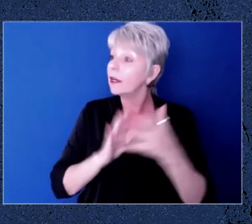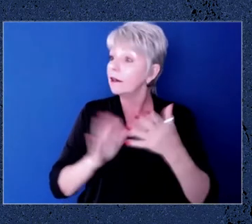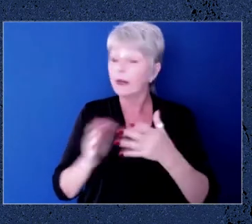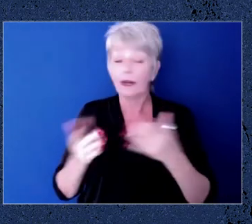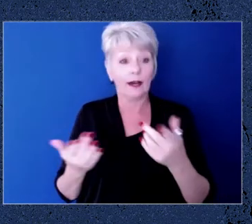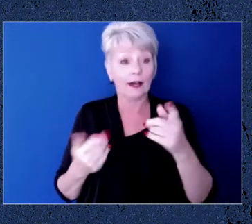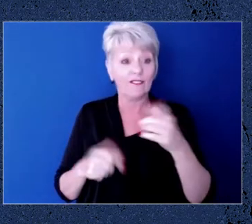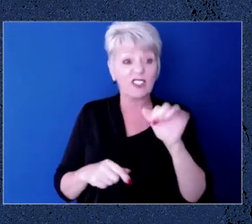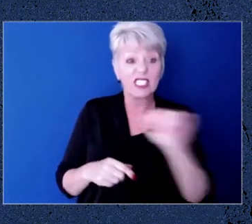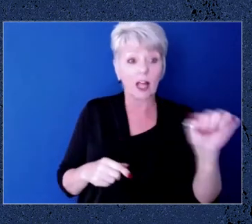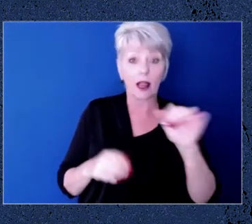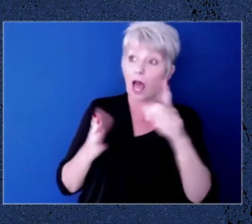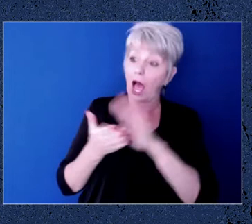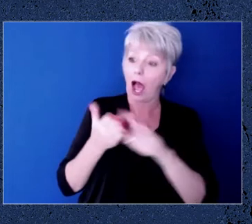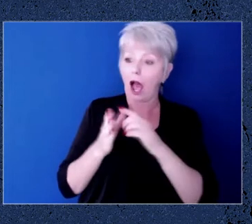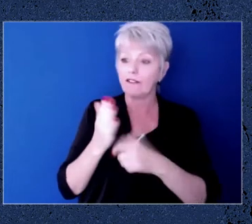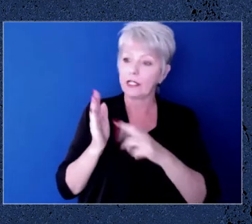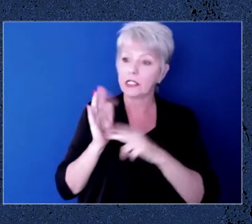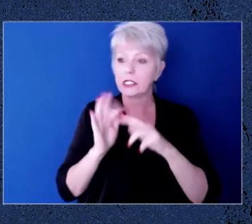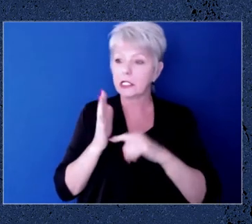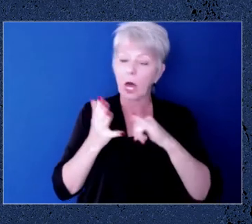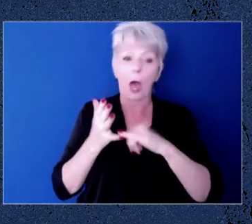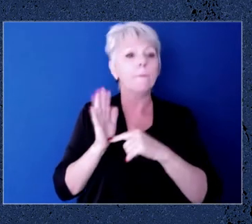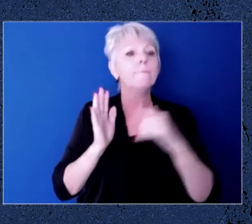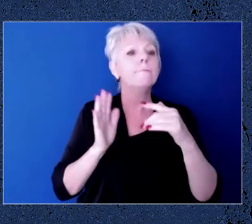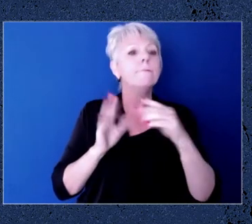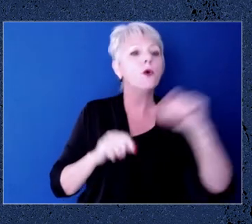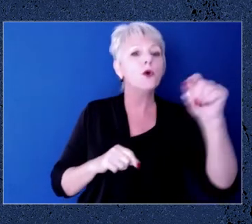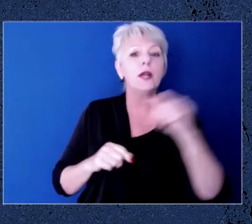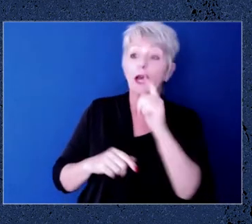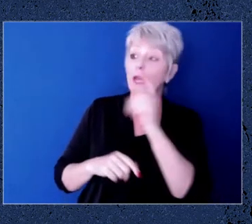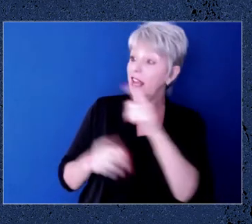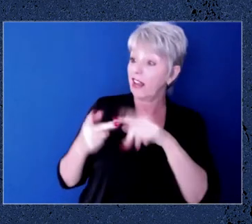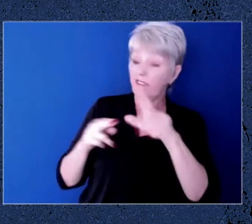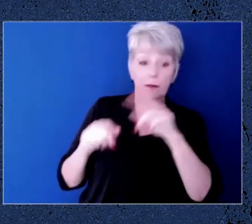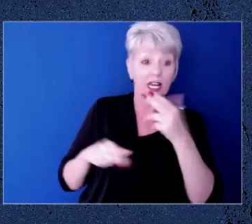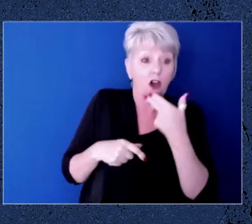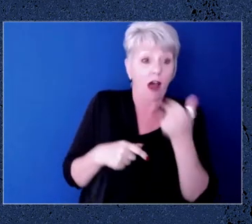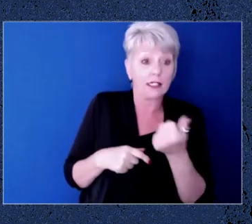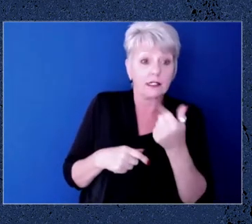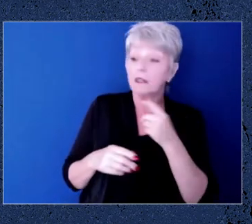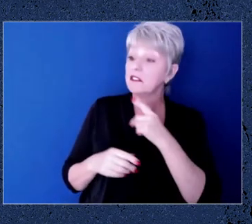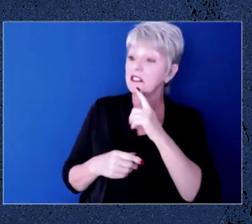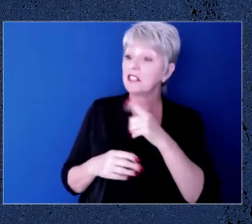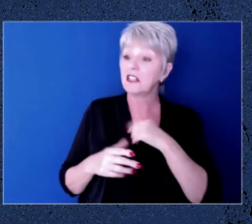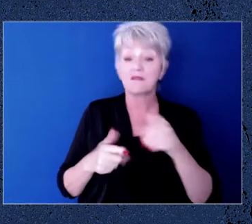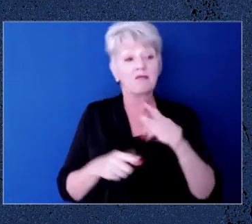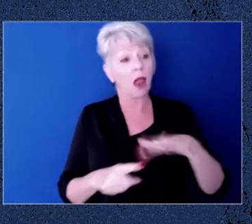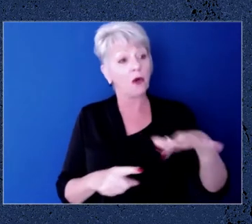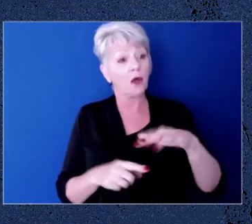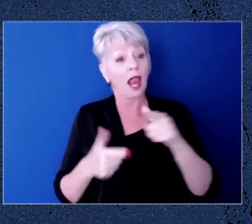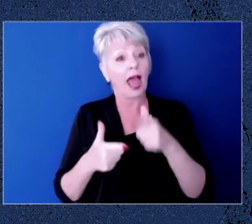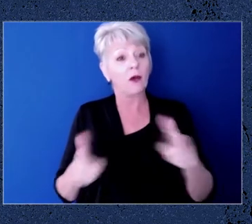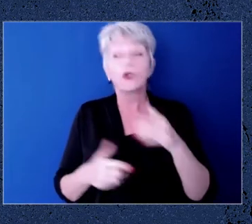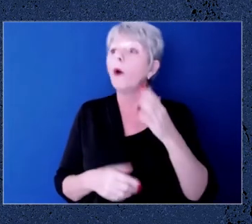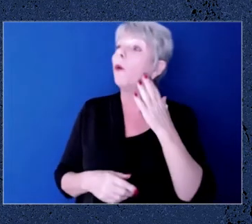still named a harvest moon in this country. But if they had have just been nice and said in local language, when is a good time to